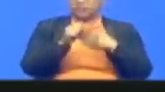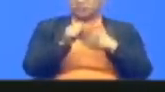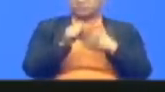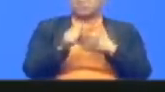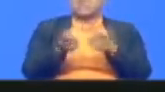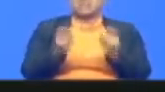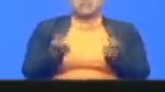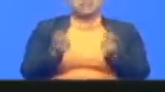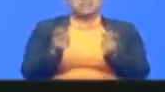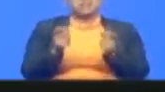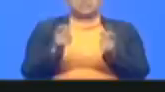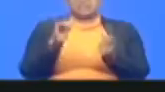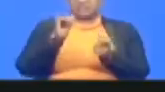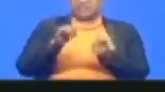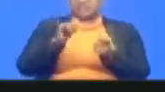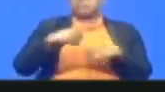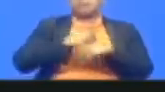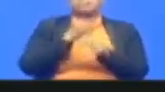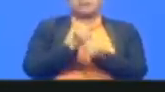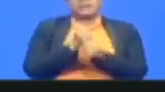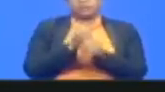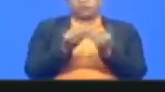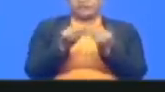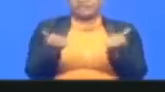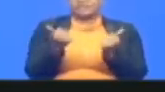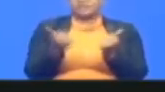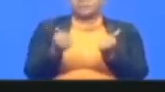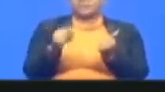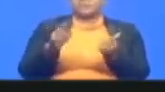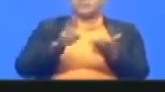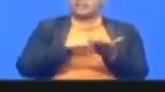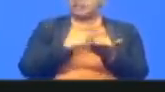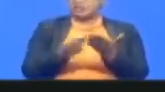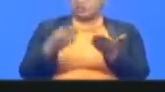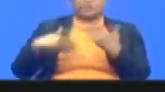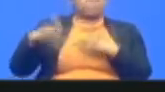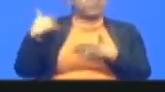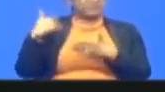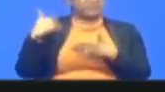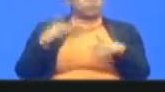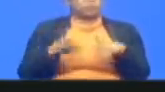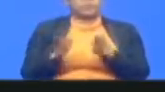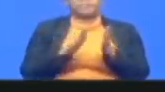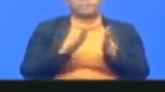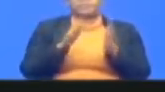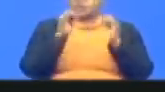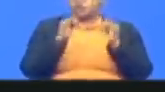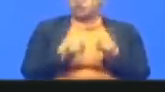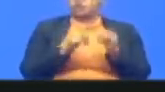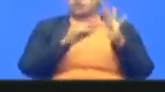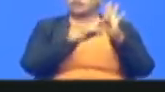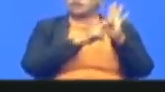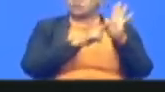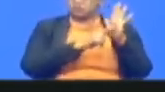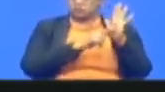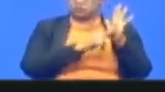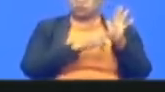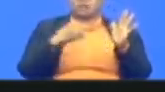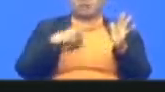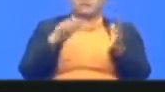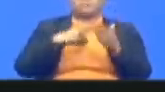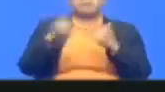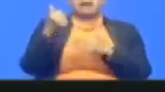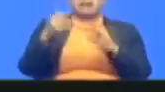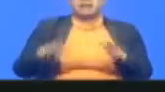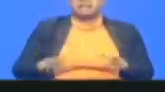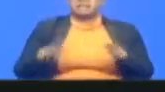gas industry have been designed to address the clear failure of the previous model, rather. The new regulations will see consumers purchasing gas cylinders